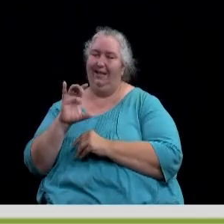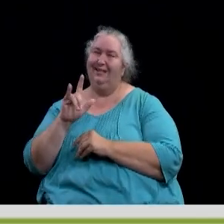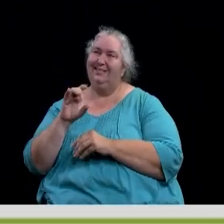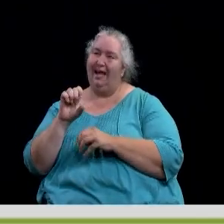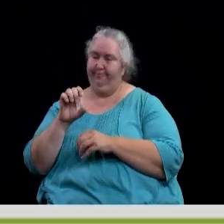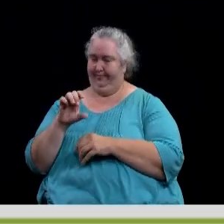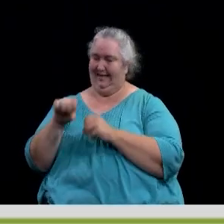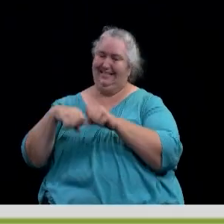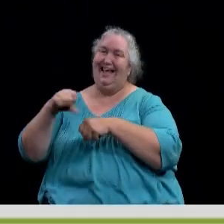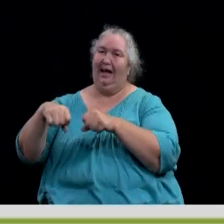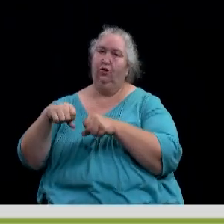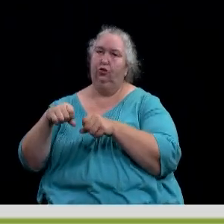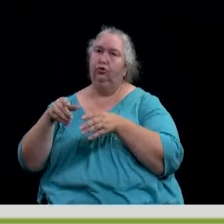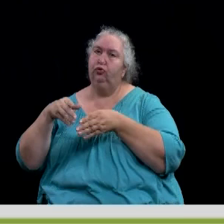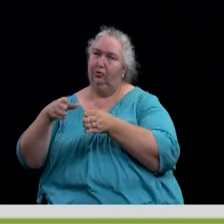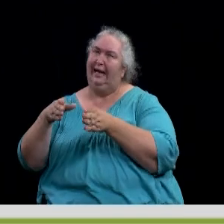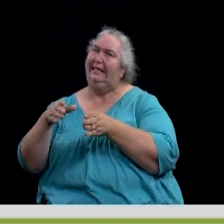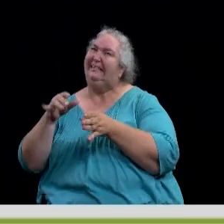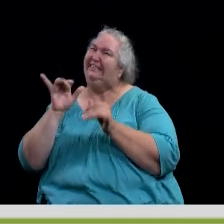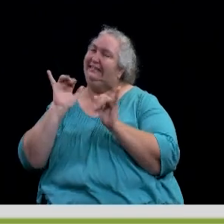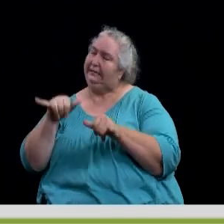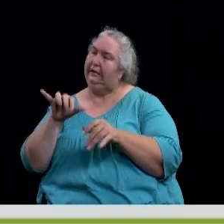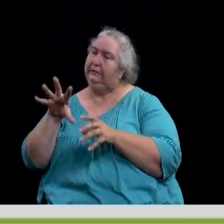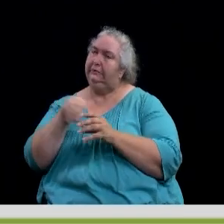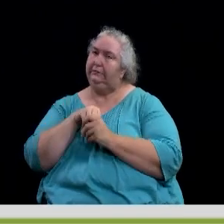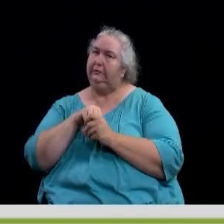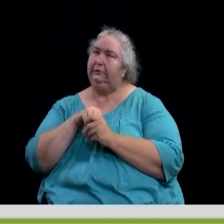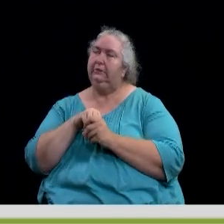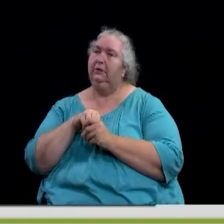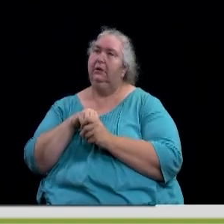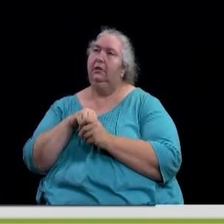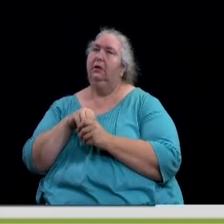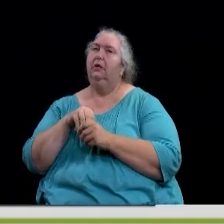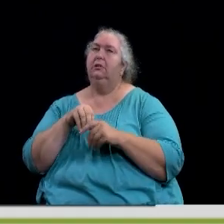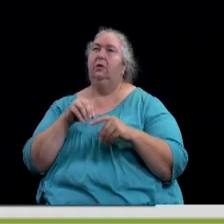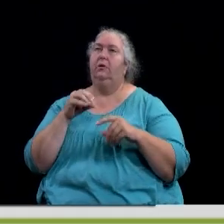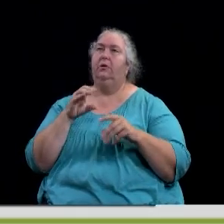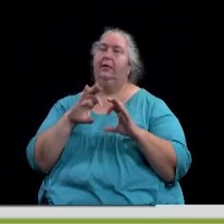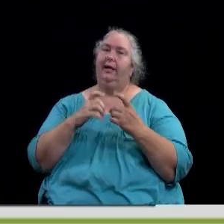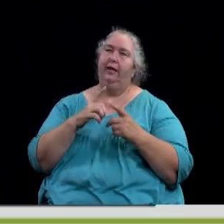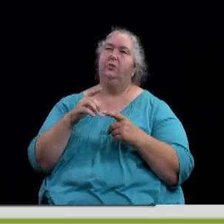add alternate, so council and management may consider those costs.